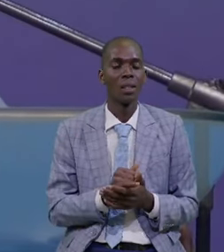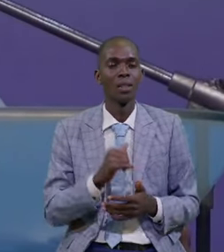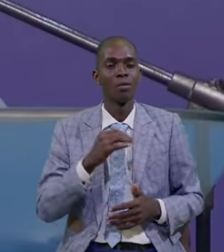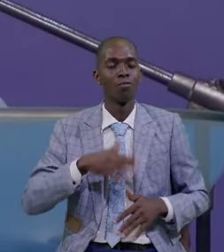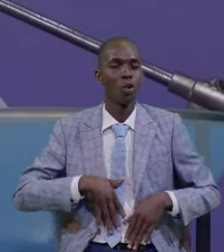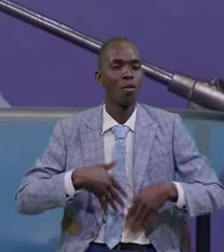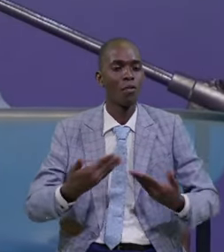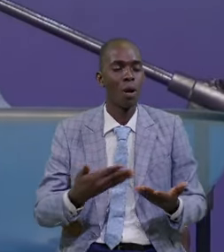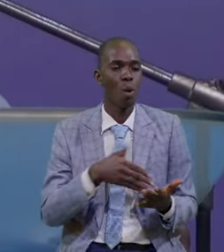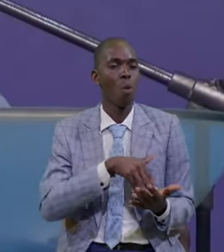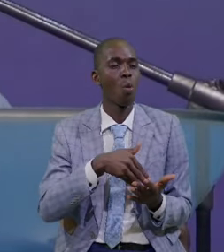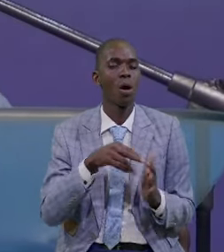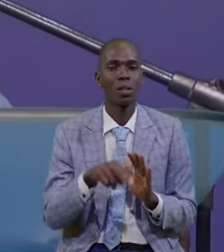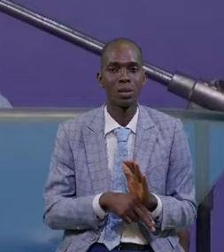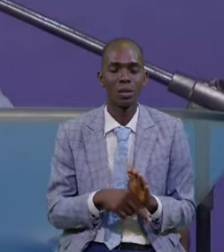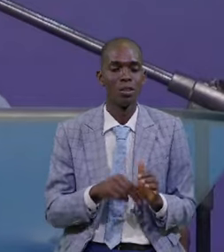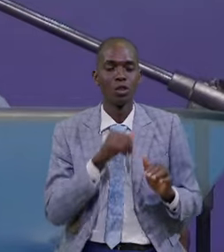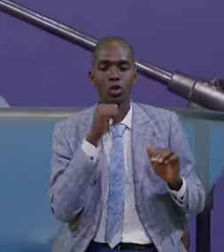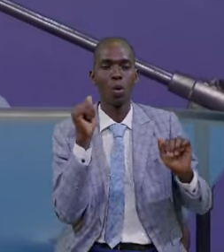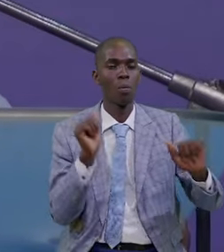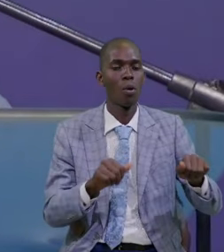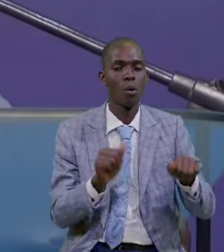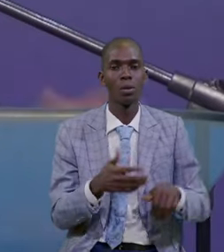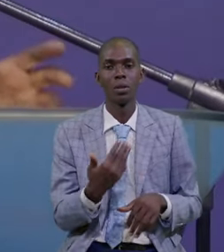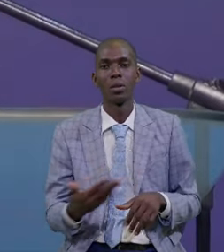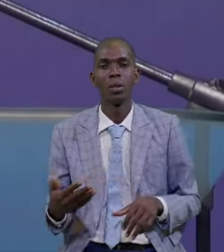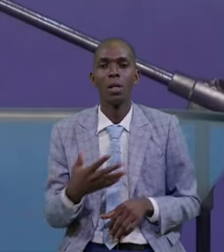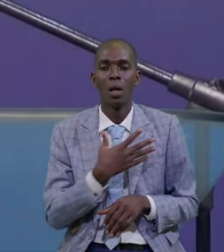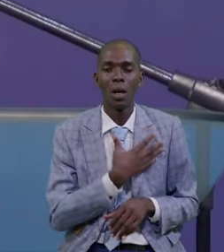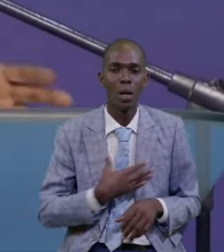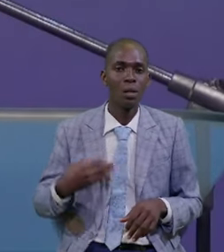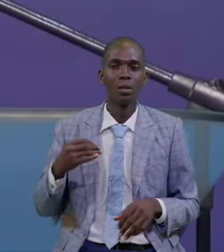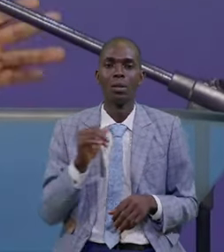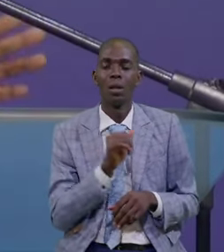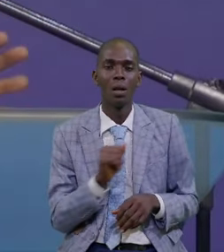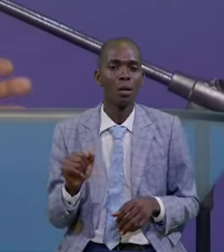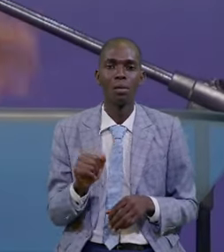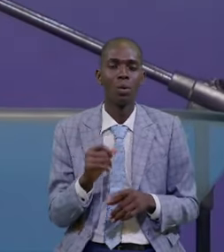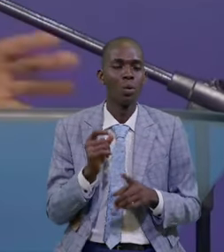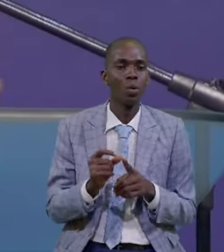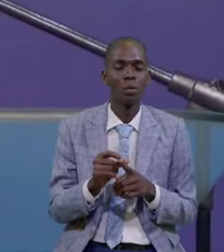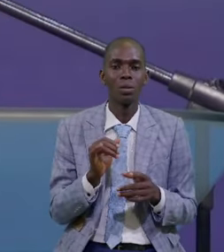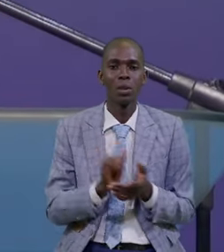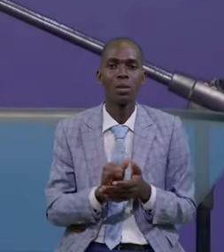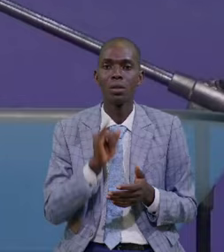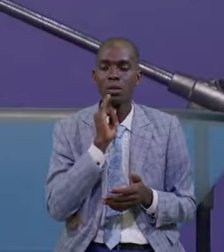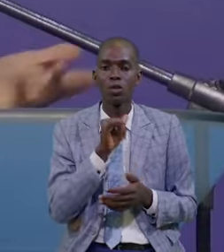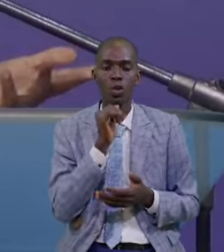weakness, impossibility, and a life that is not holy,